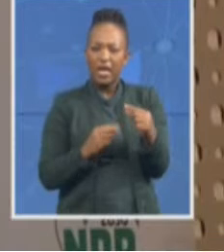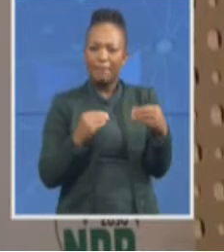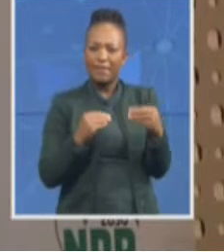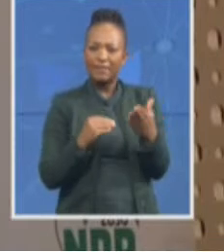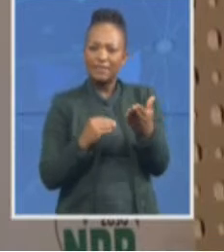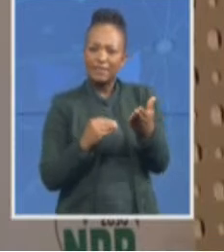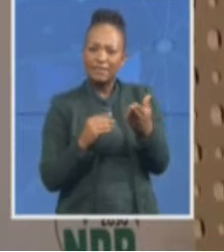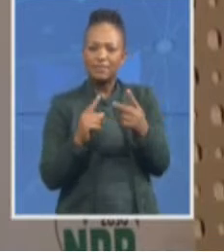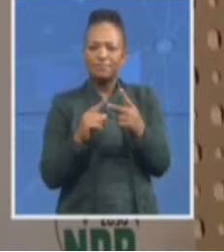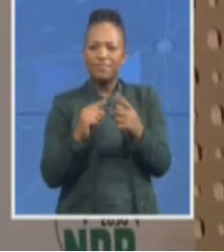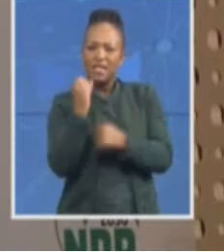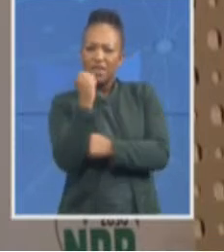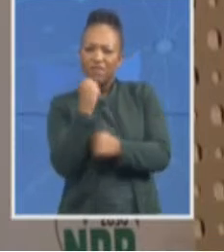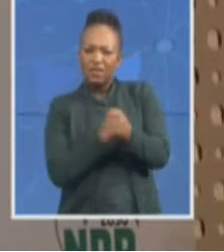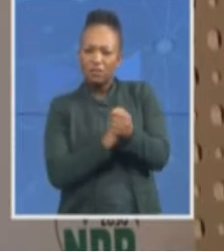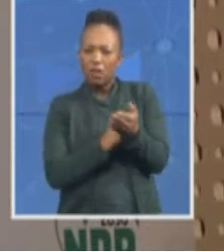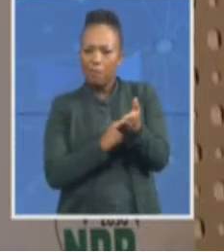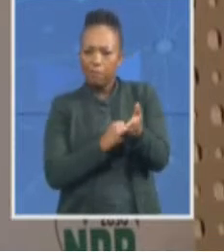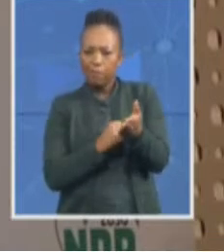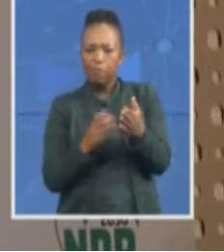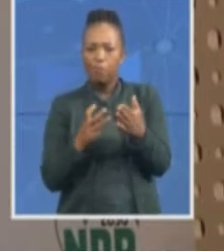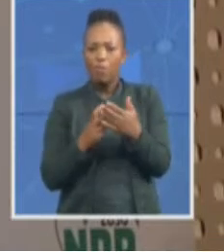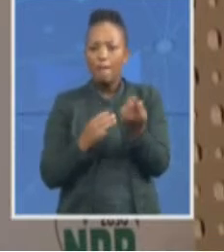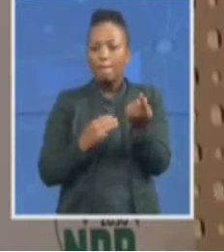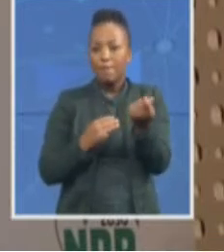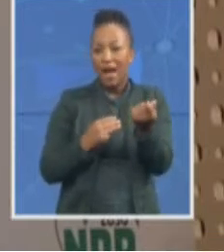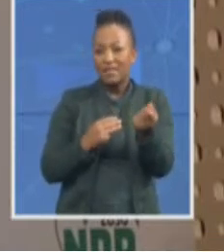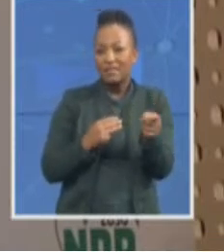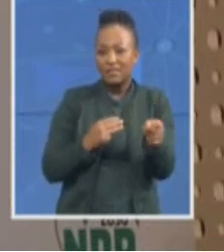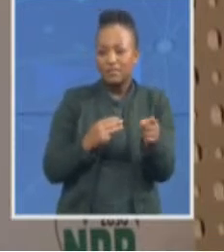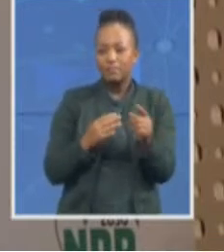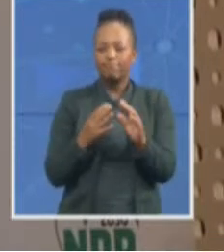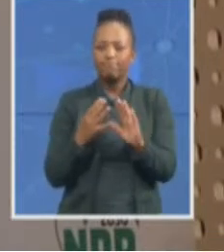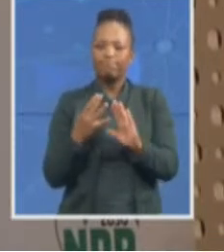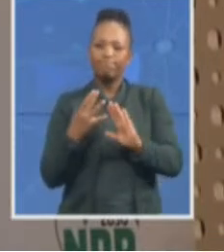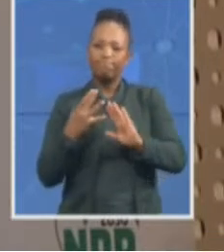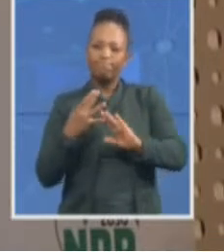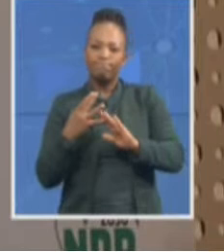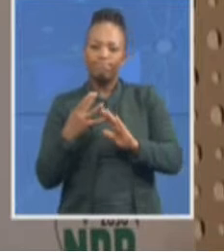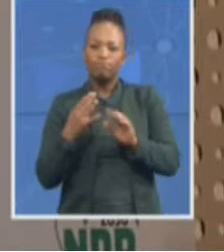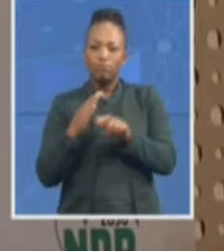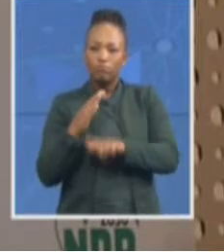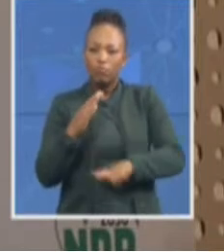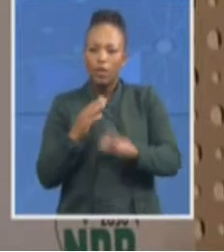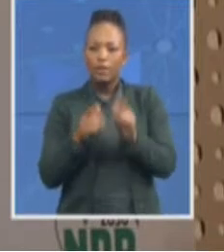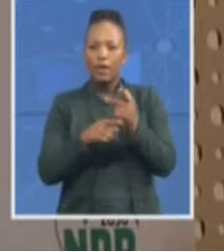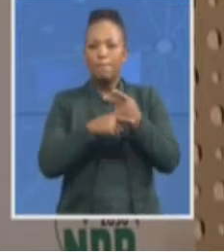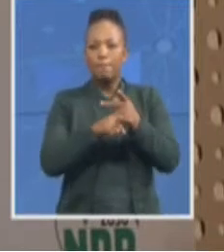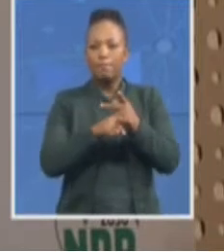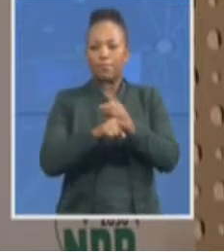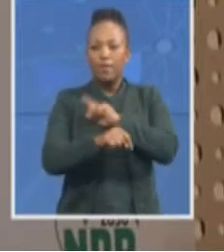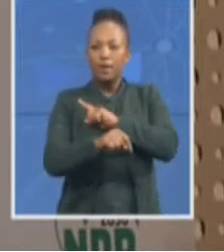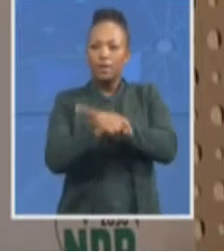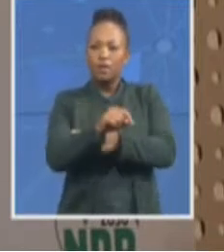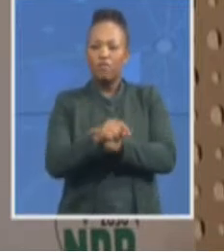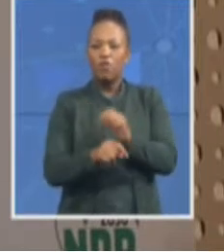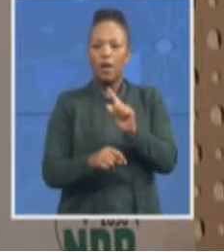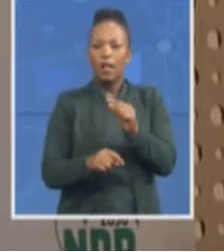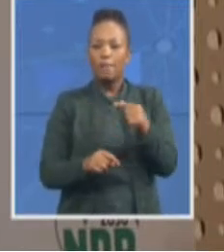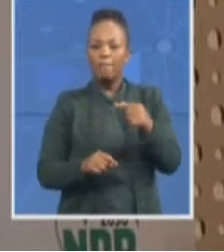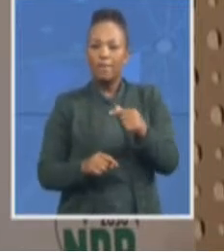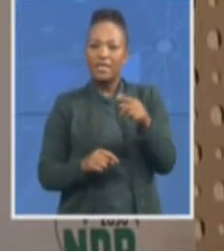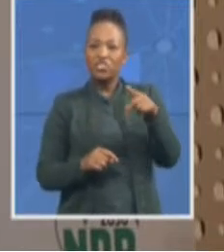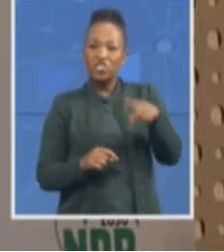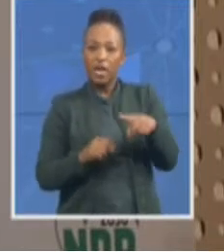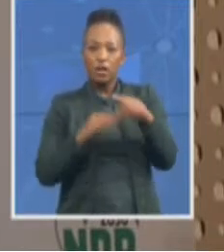pricing structure, and the current local manufacturing capacity of the LPG cylinders. The strategy also deals